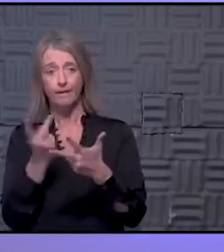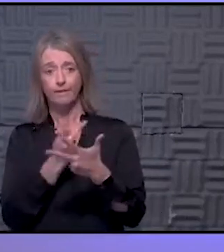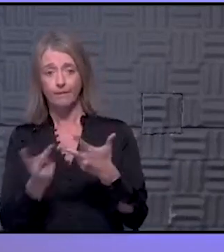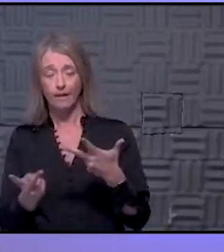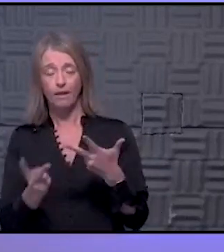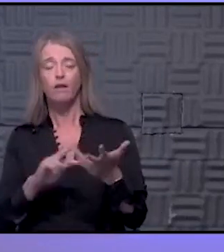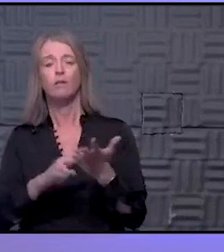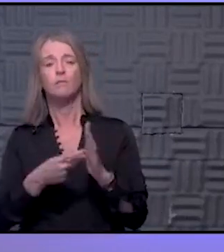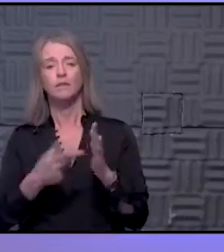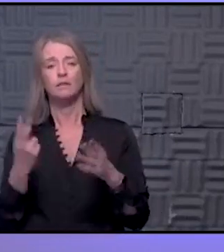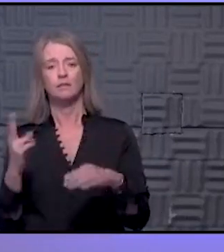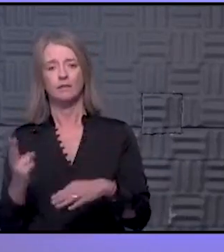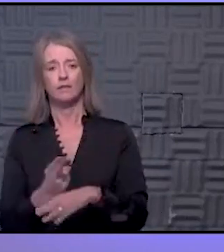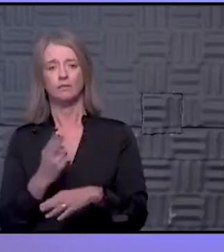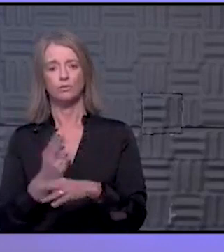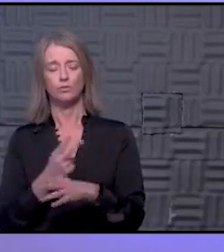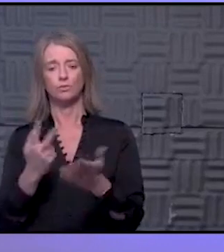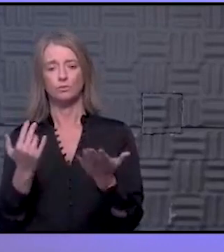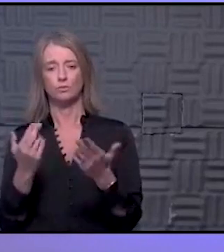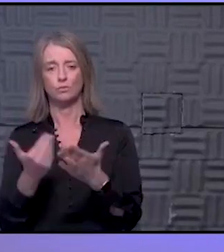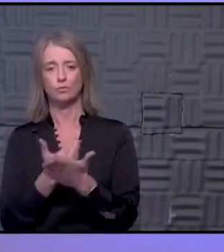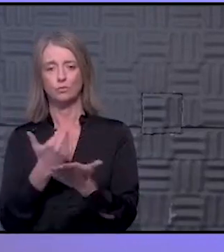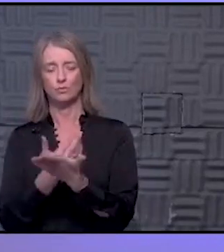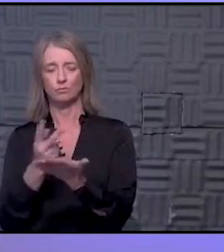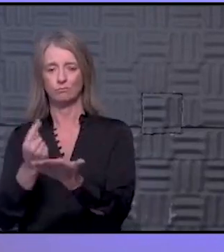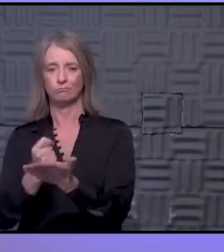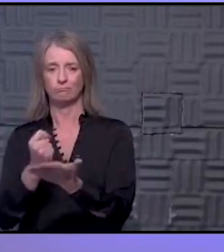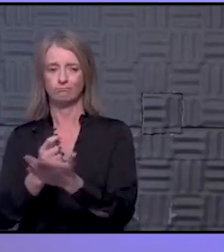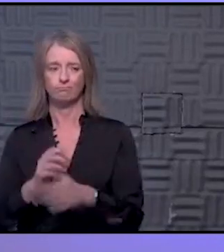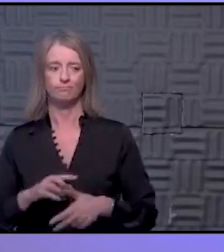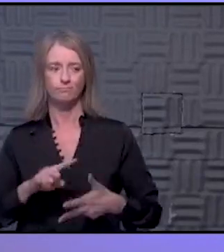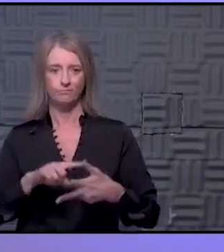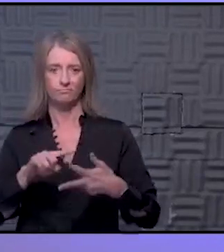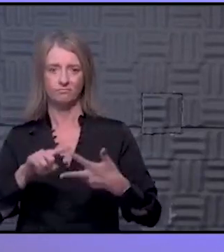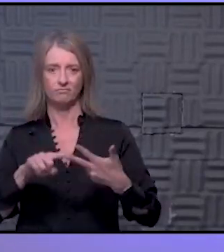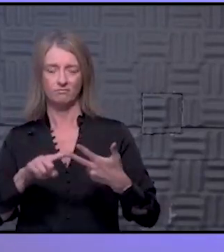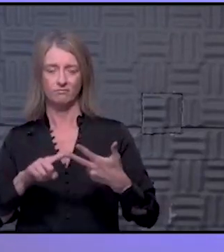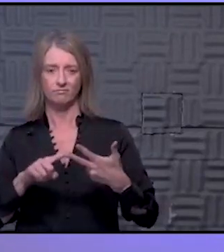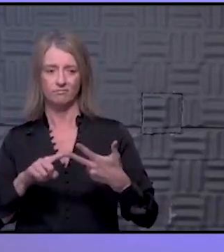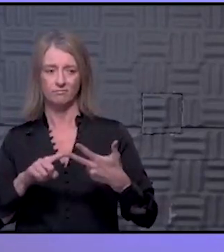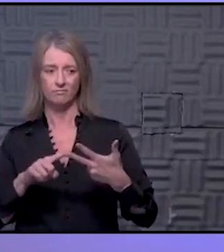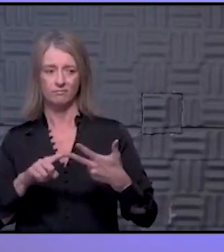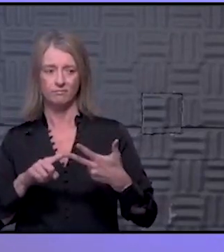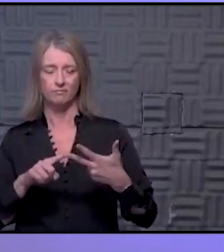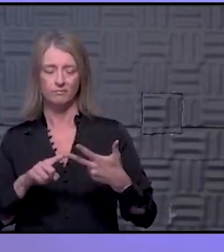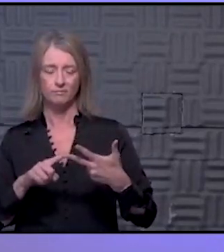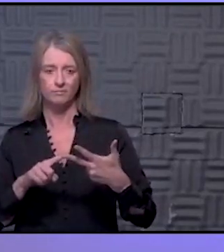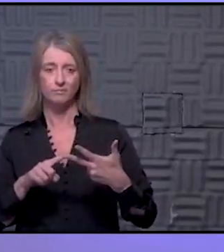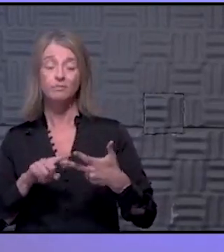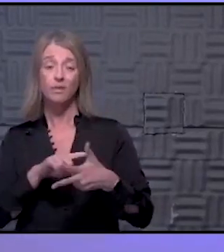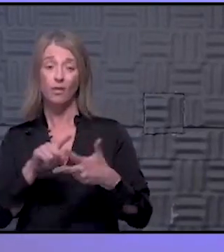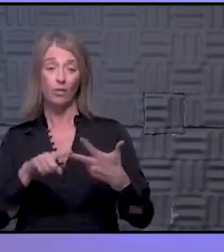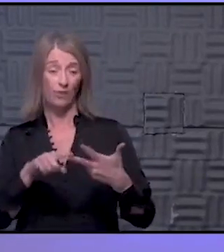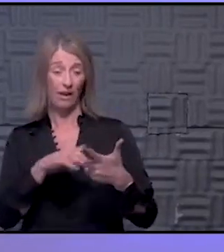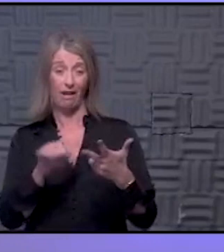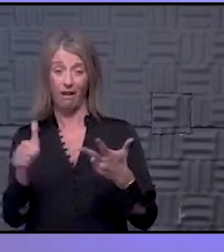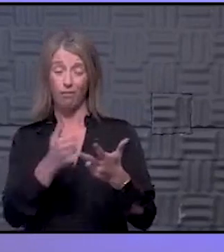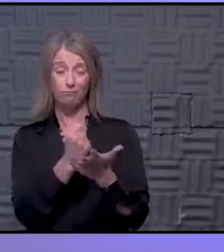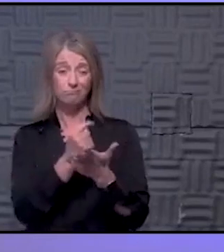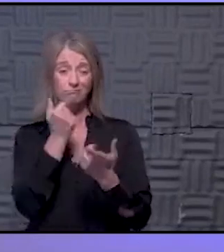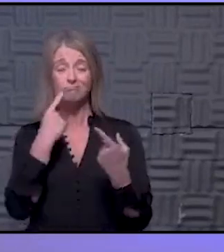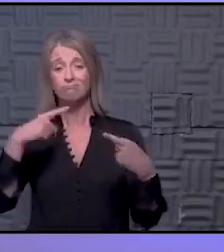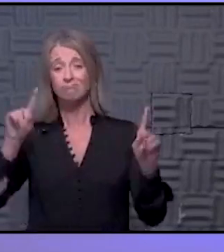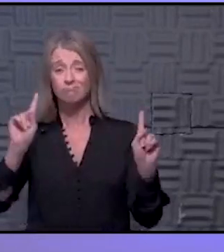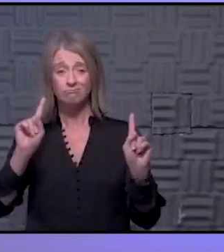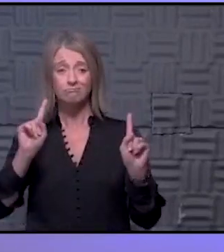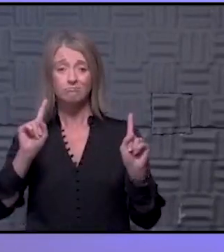main treatments for myeloma: a proteasome inhibitor, an immunomodulatory drug, and an anti-CD38 and an antibody. If they